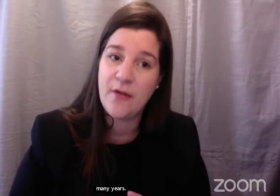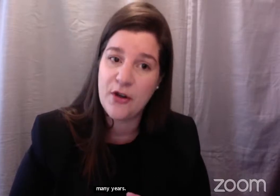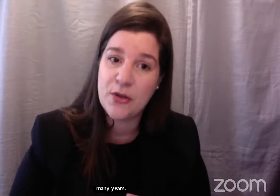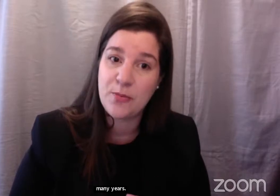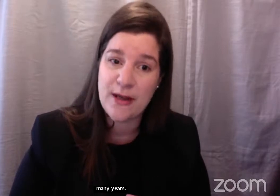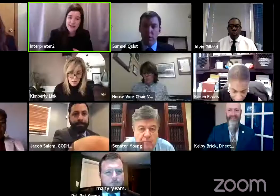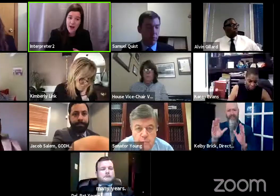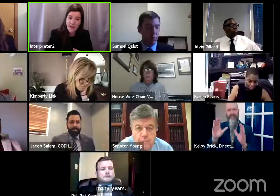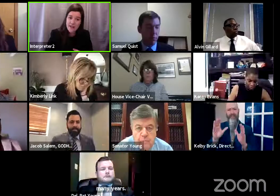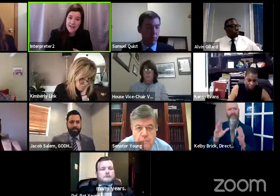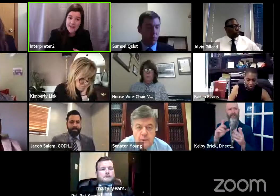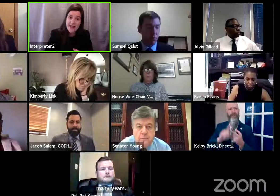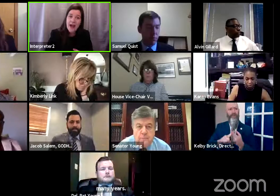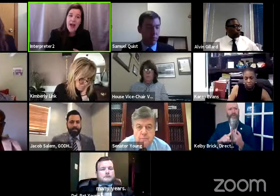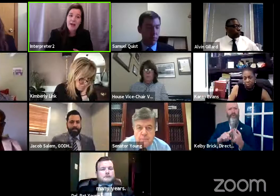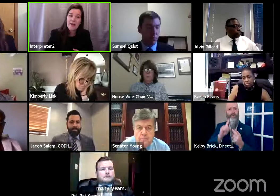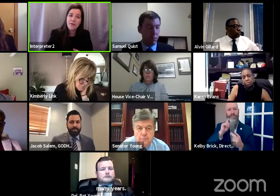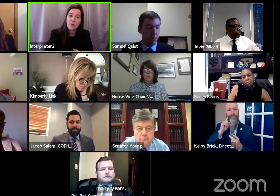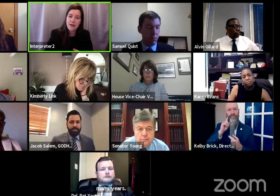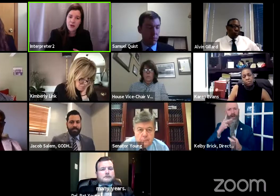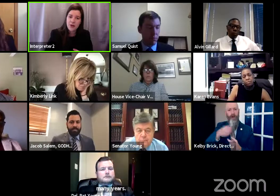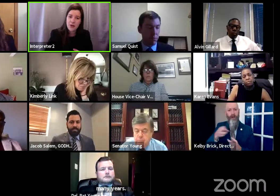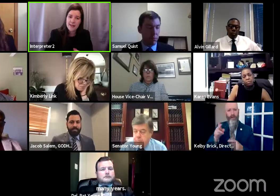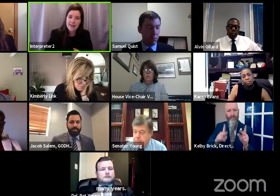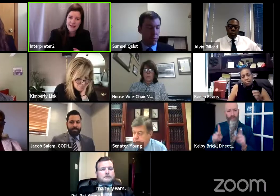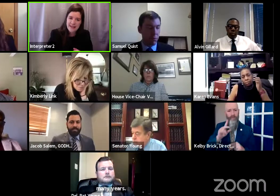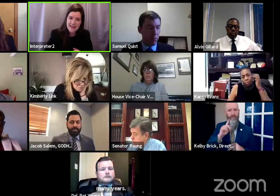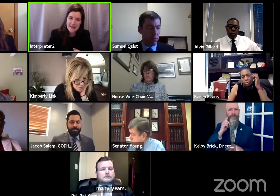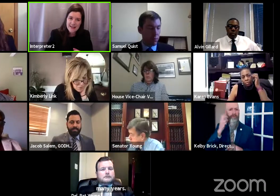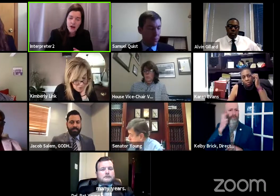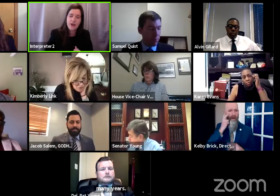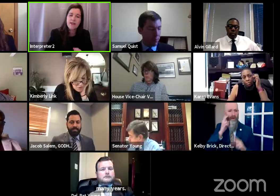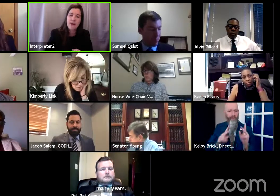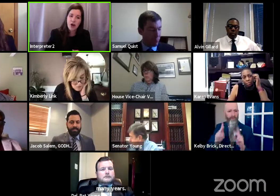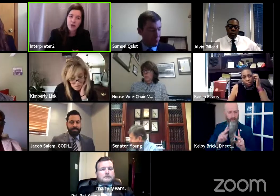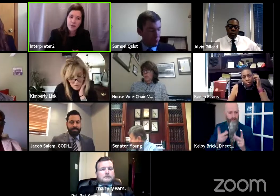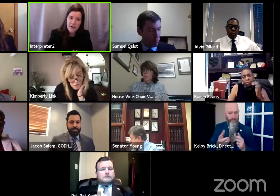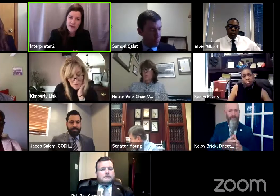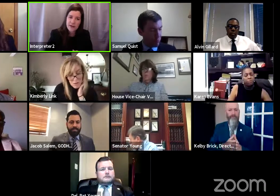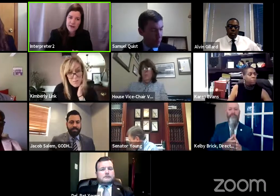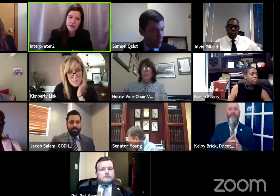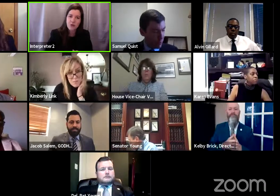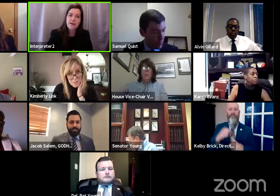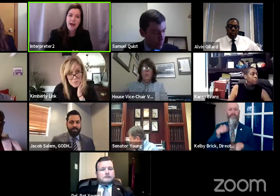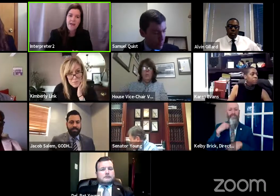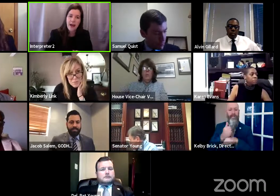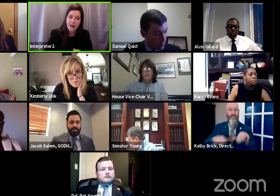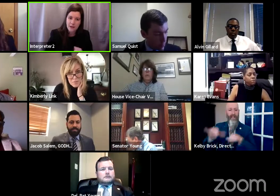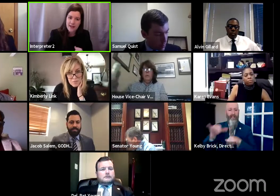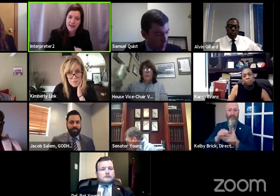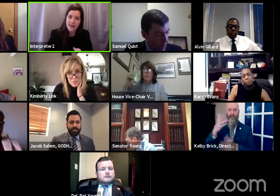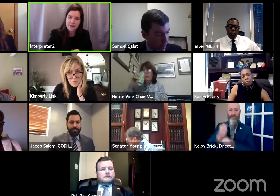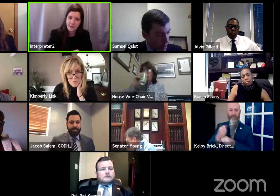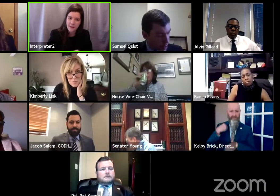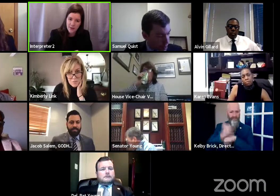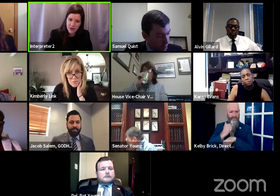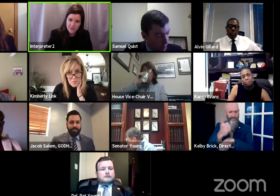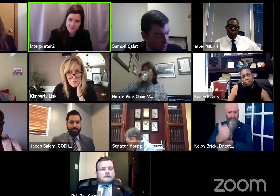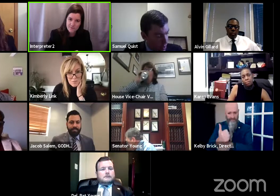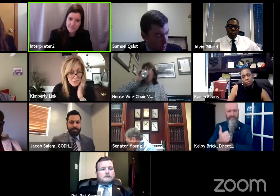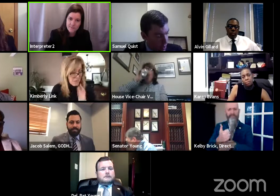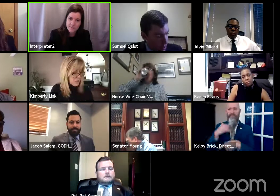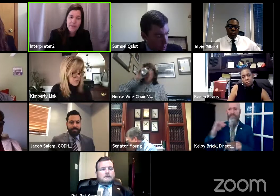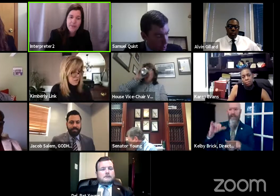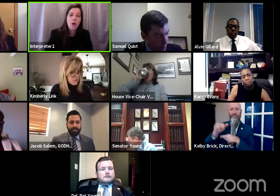that the governor's press conferences and information to our citizens, our deaf and hard of hearing constituents, have accurate and timely